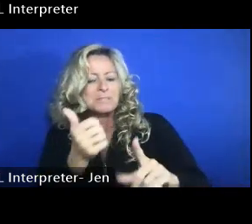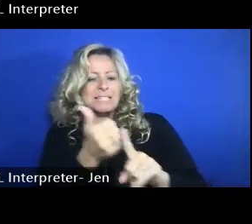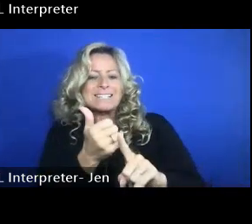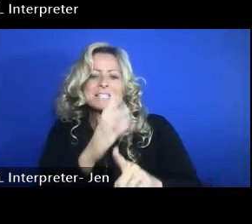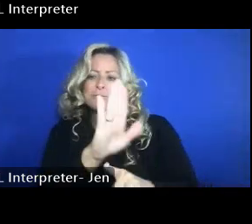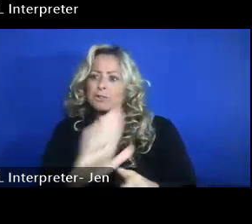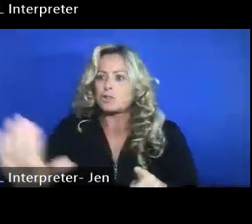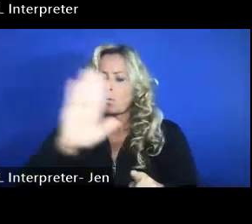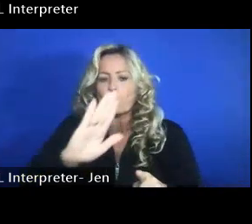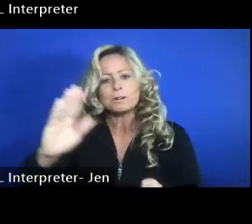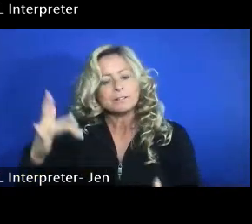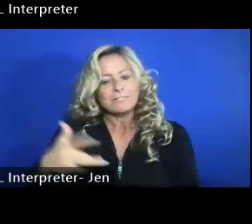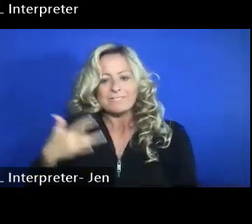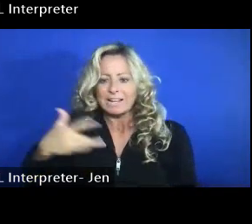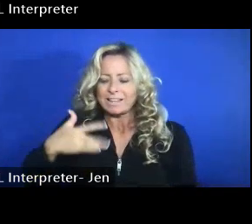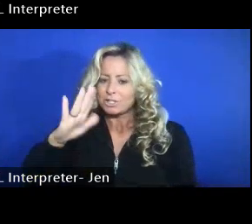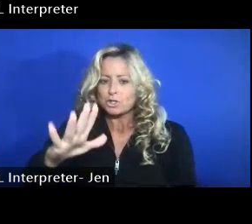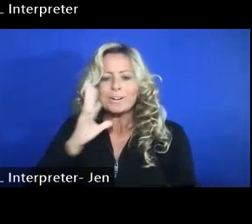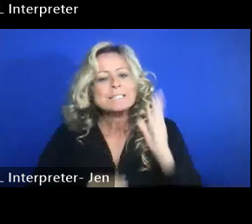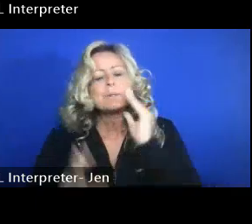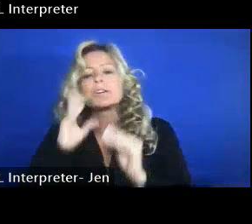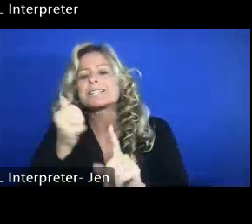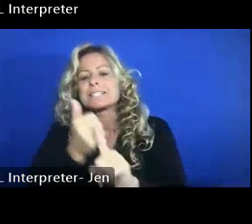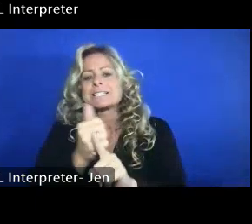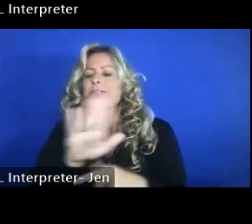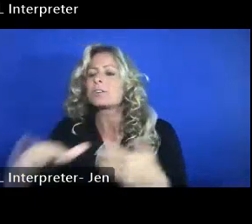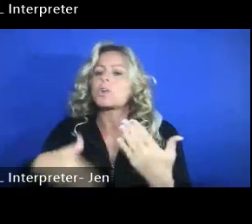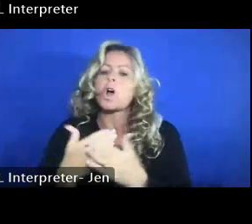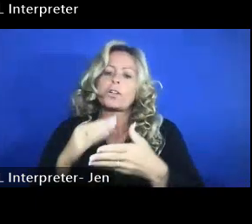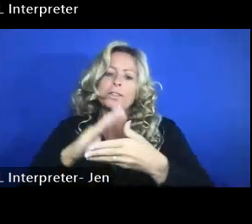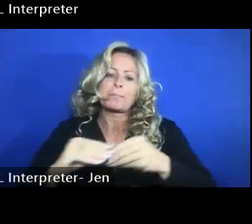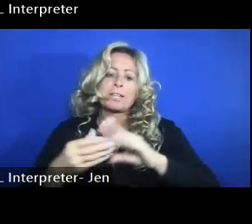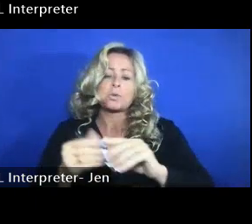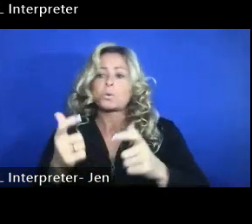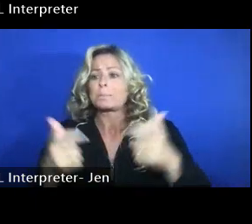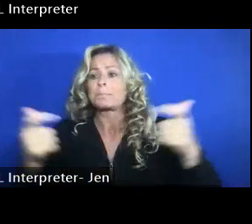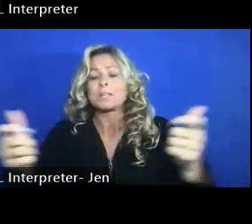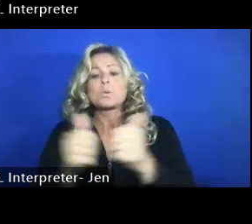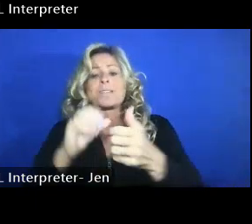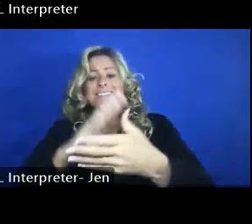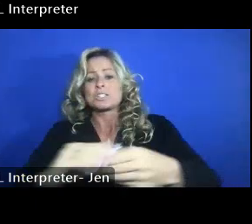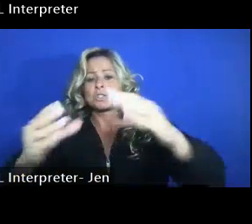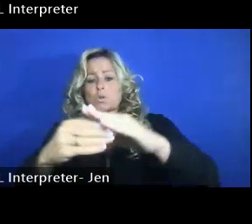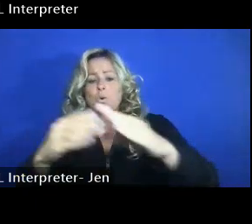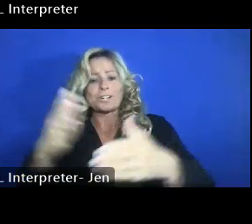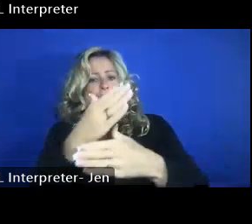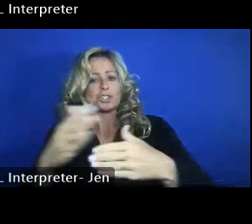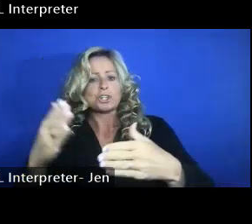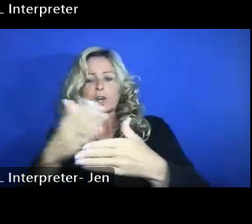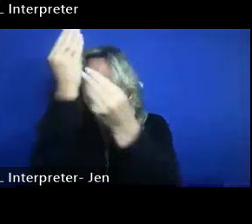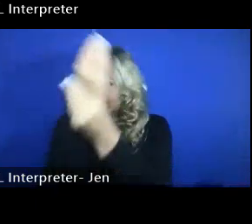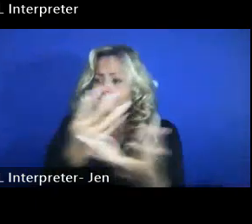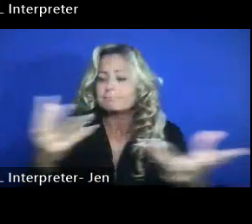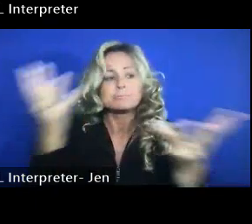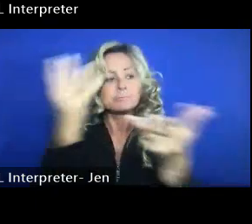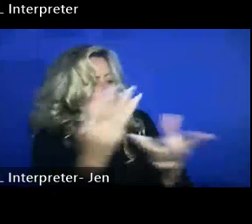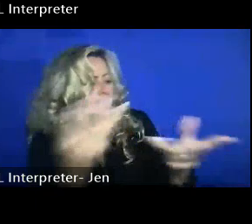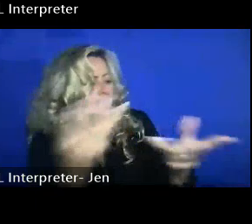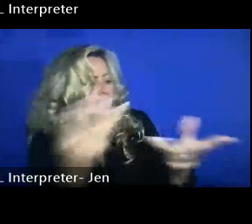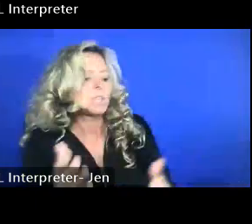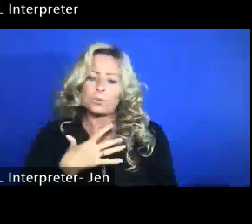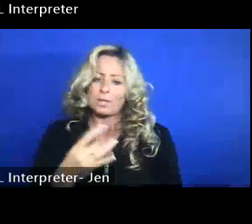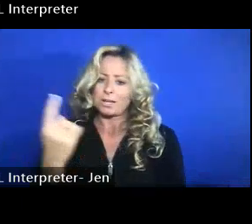your family and friends. Like I mentioned in the previous slide, we're really big on storytelling. So if you want to share your story or know someone that would like